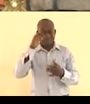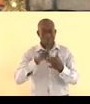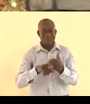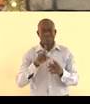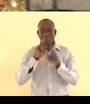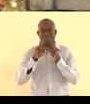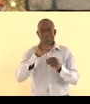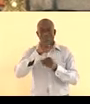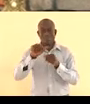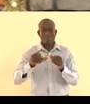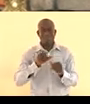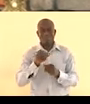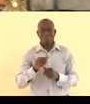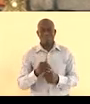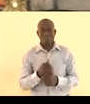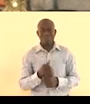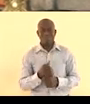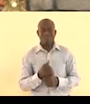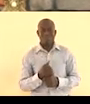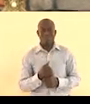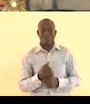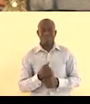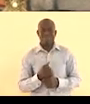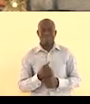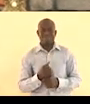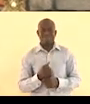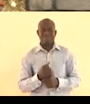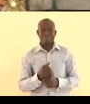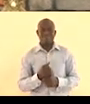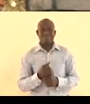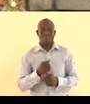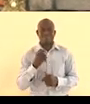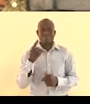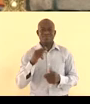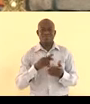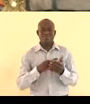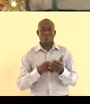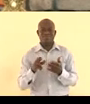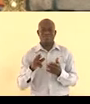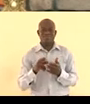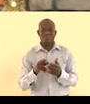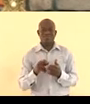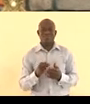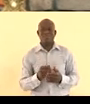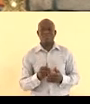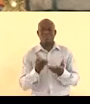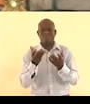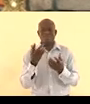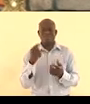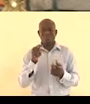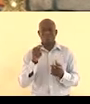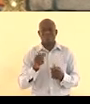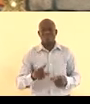Do you get my point? They don't know what they are talking about. Do you really desire the life of Jeremiah?